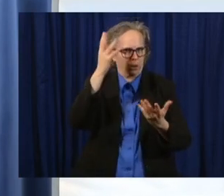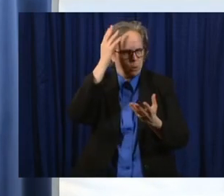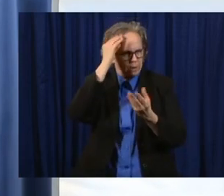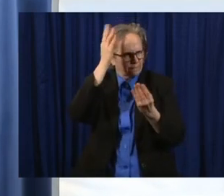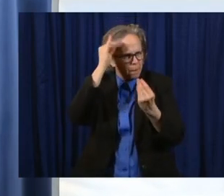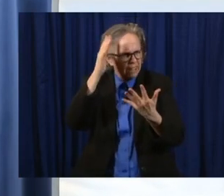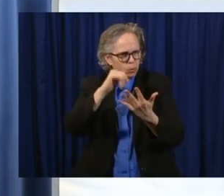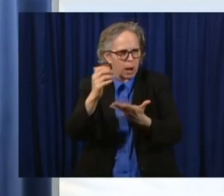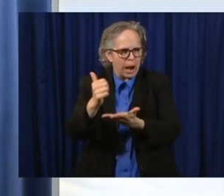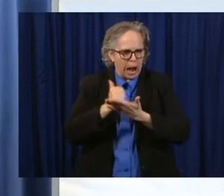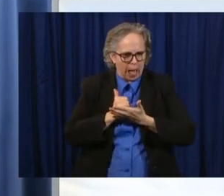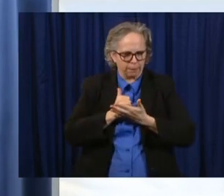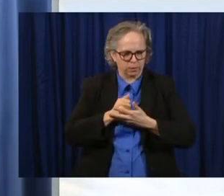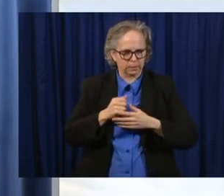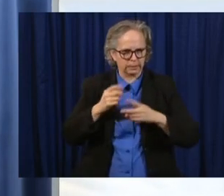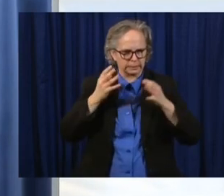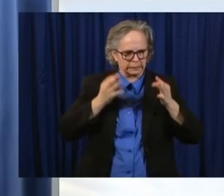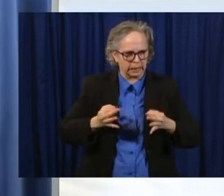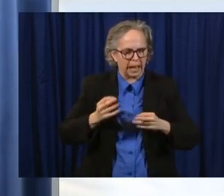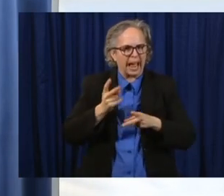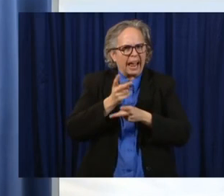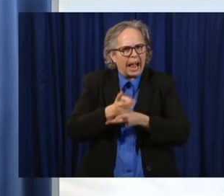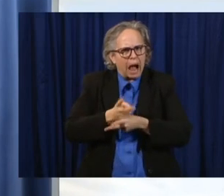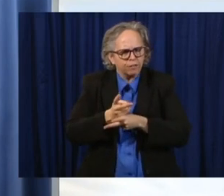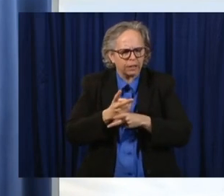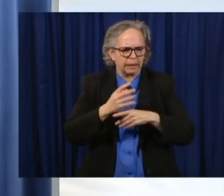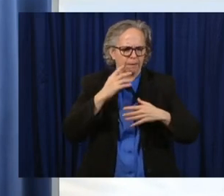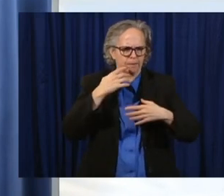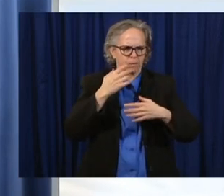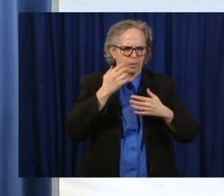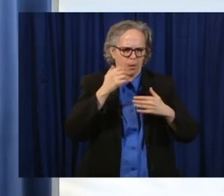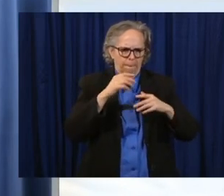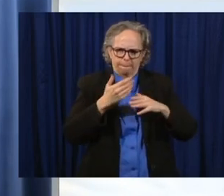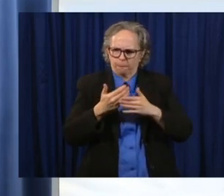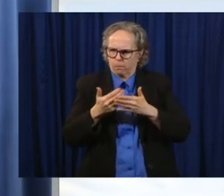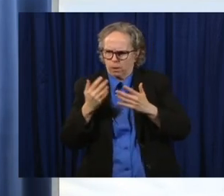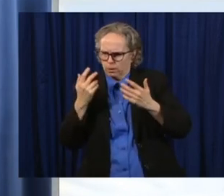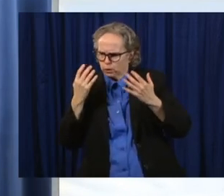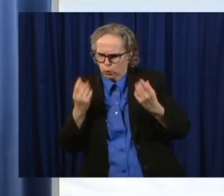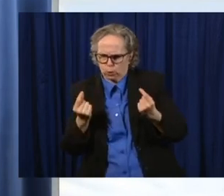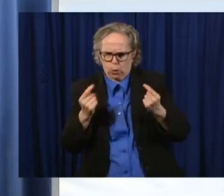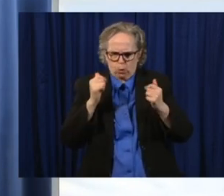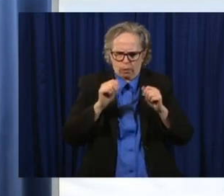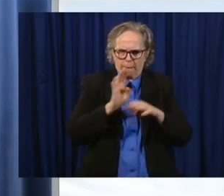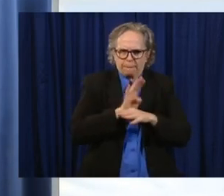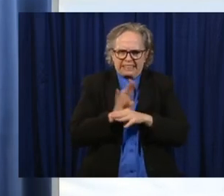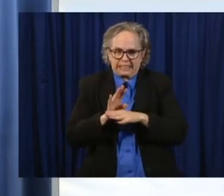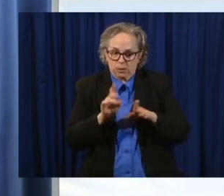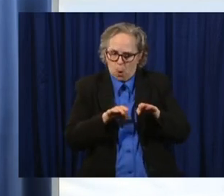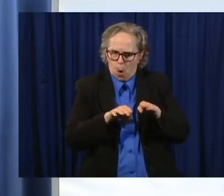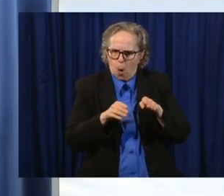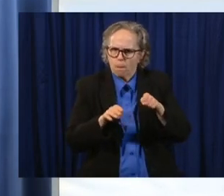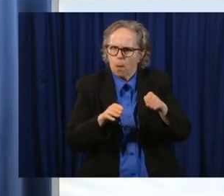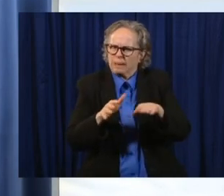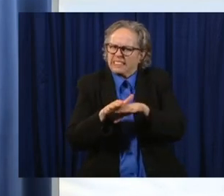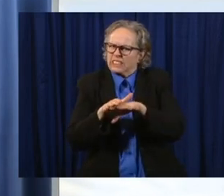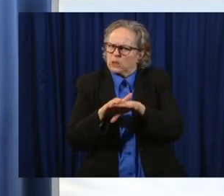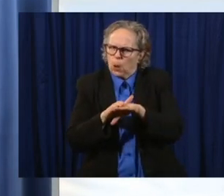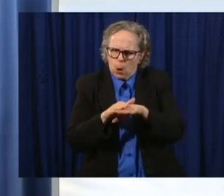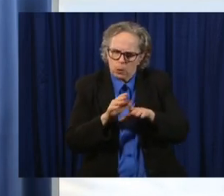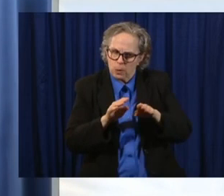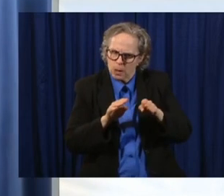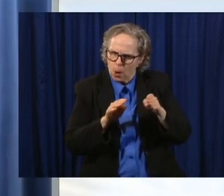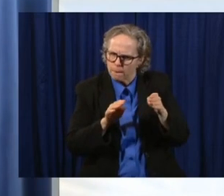inch by inch, begin to reopen Ohio. The components I want to talk about today are testing